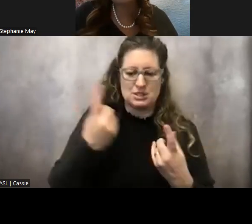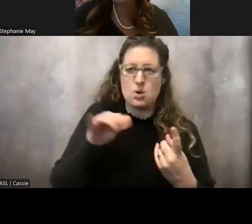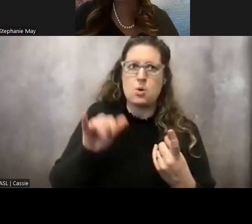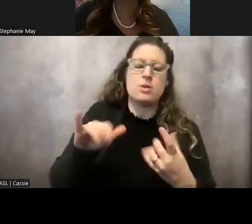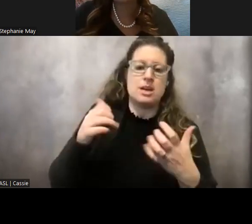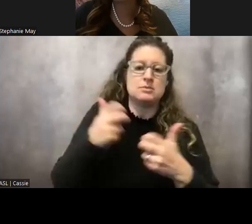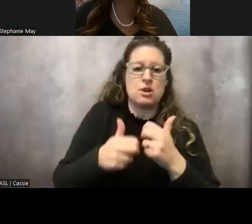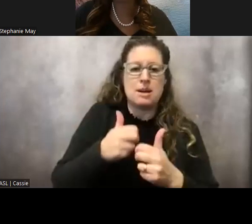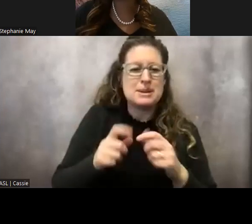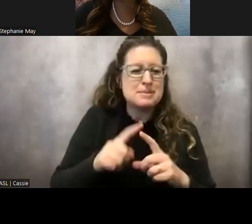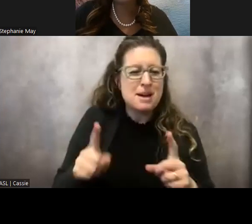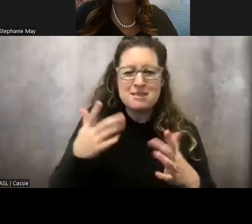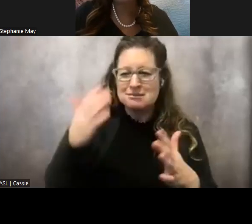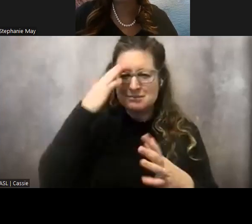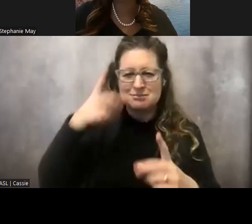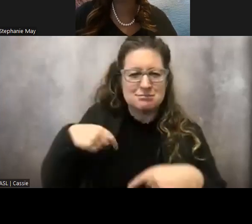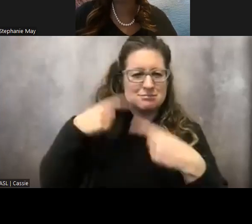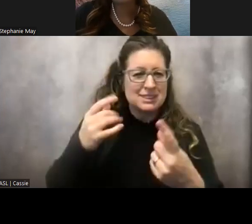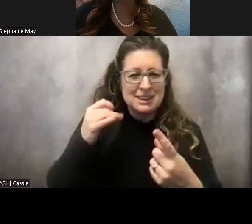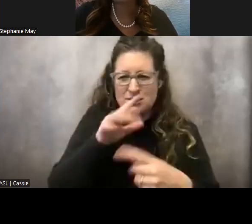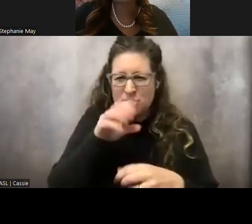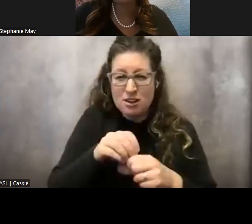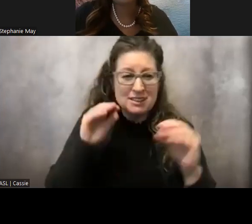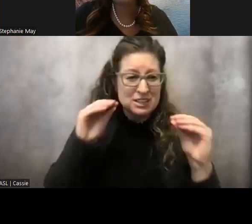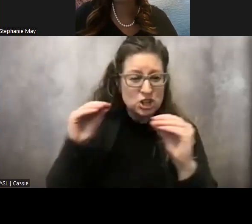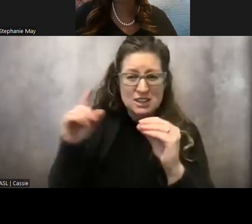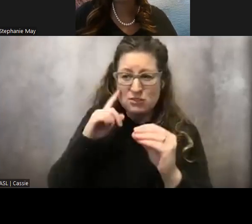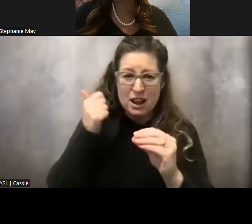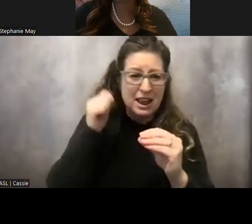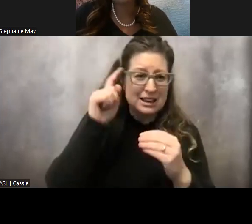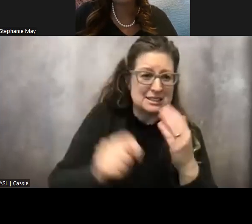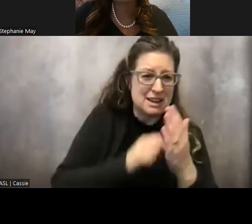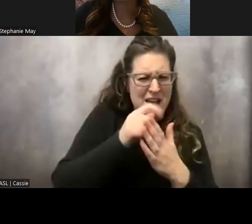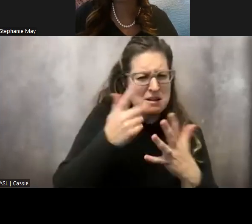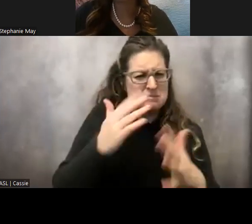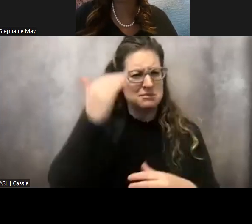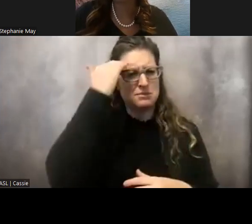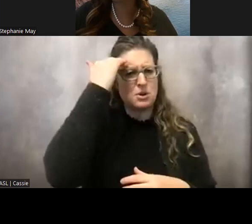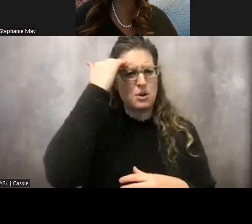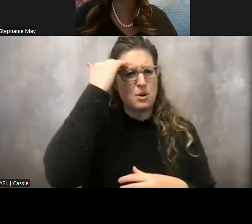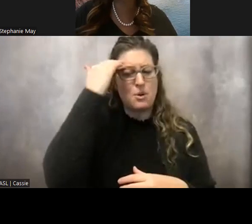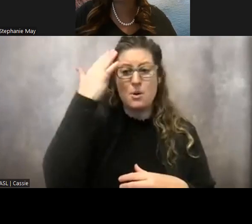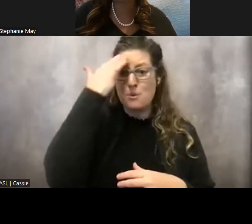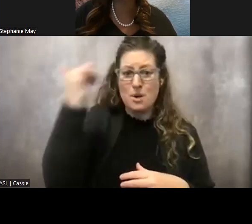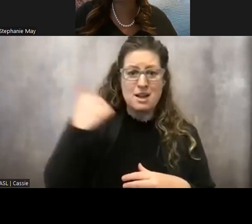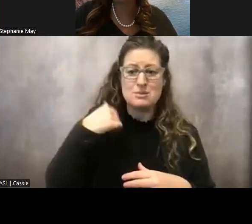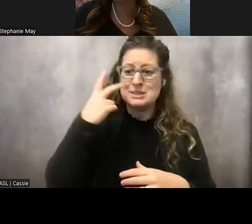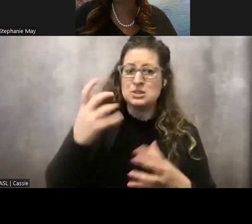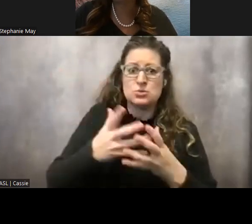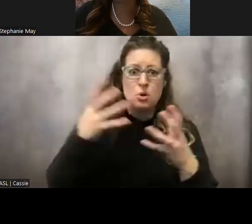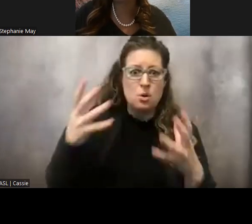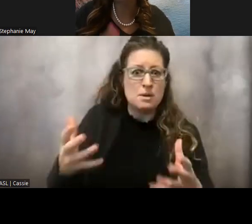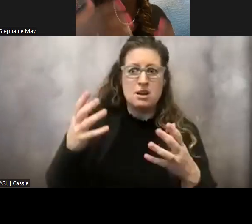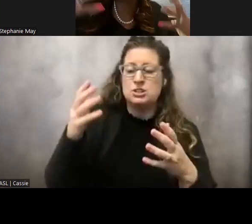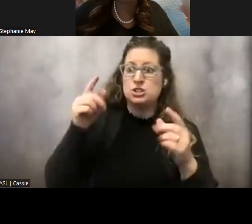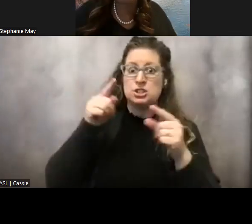education for any period of time, you know that one of the main reasons why the turnover is so great has to